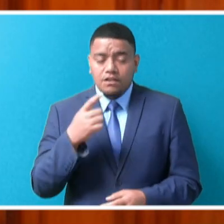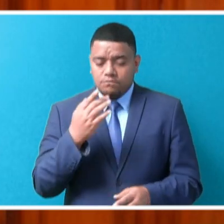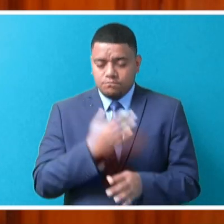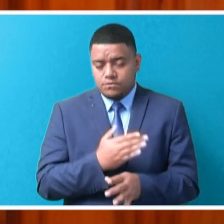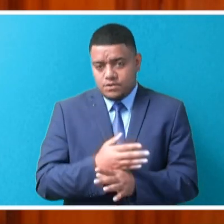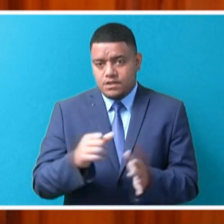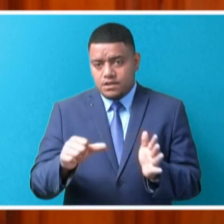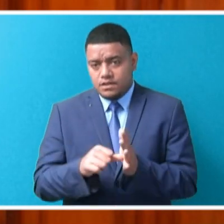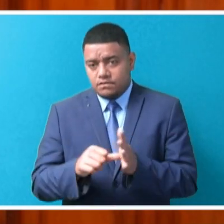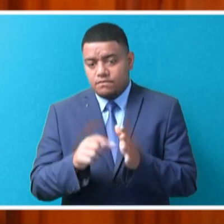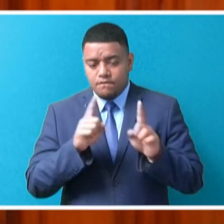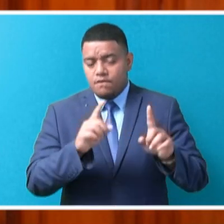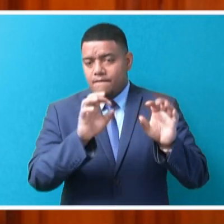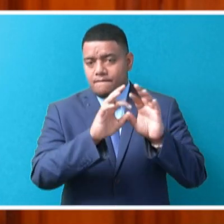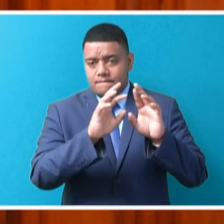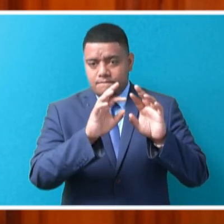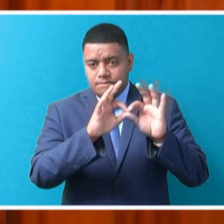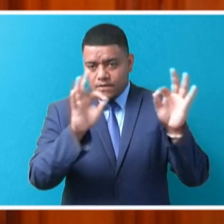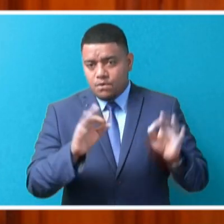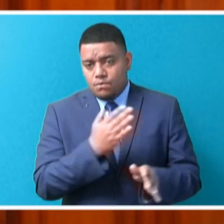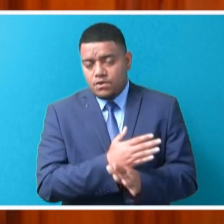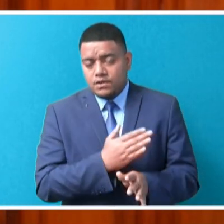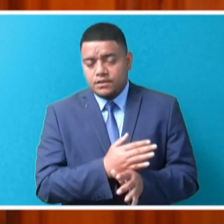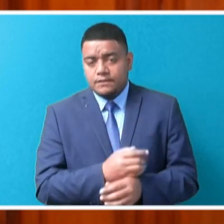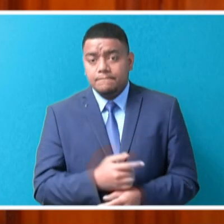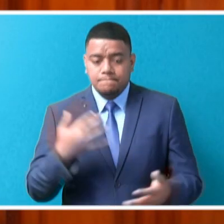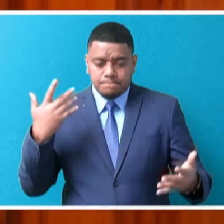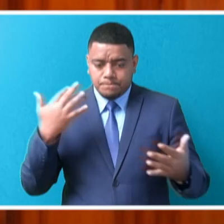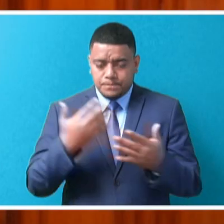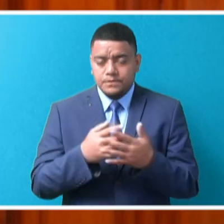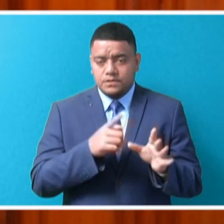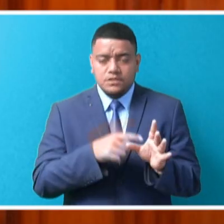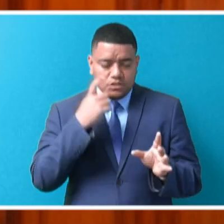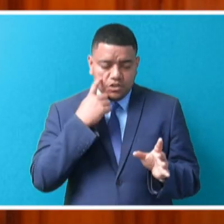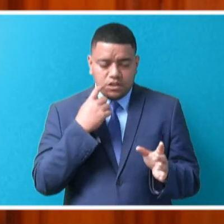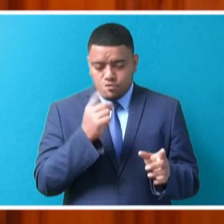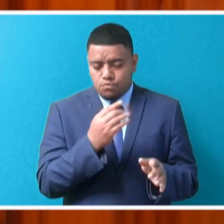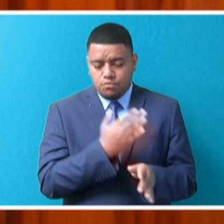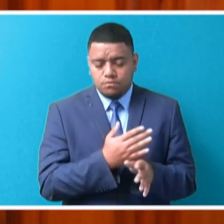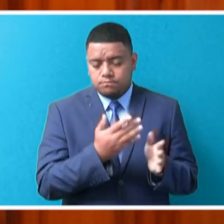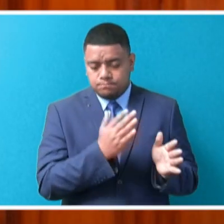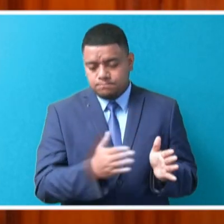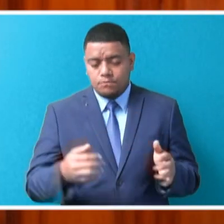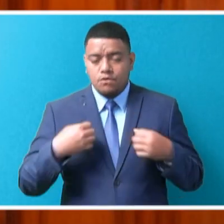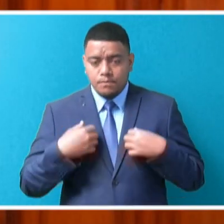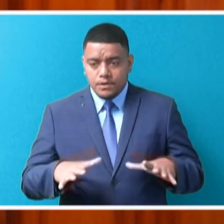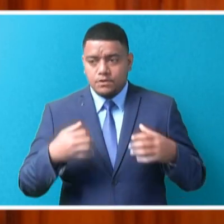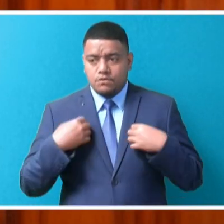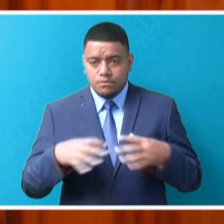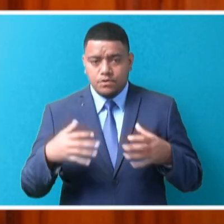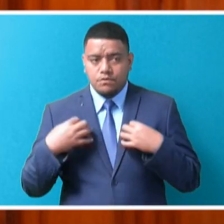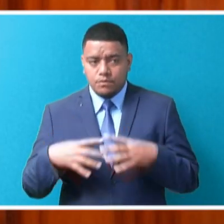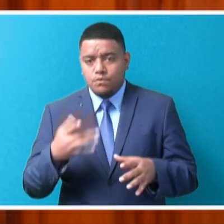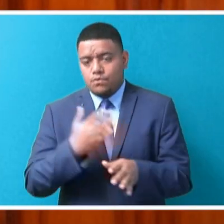legislative framework. Over the past 2 years, the Ministry has achieved significant milestones, including the enactment of the Aquaculture Act